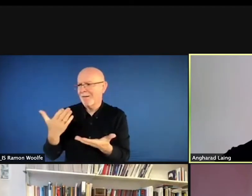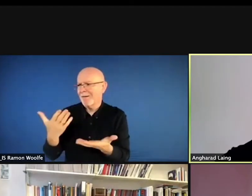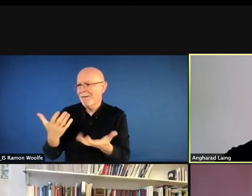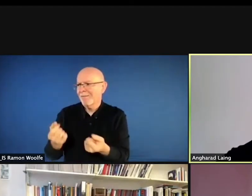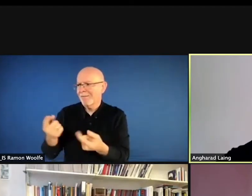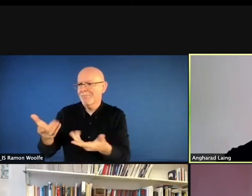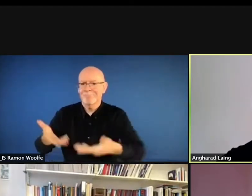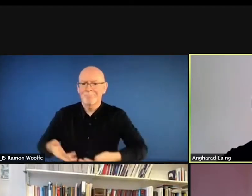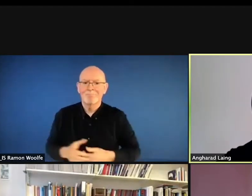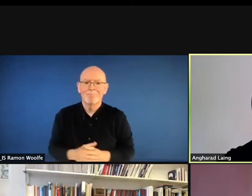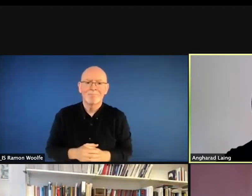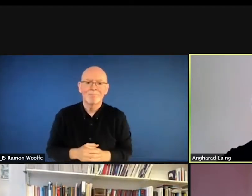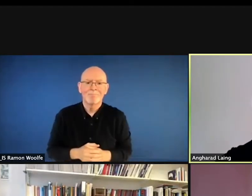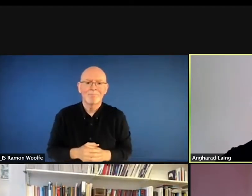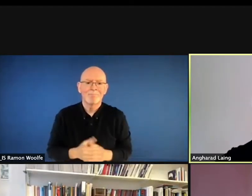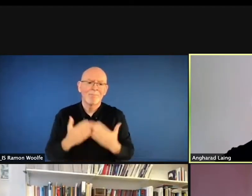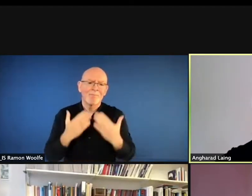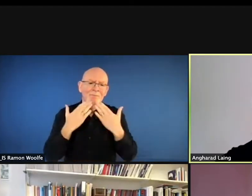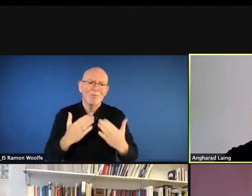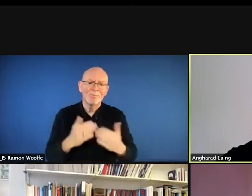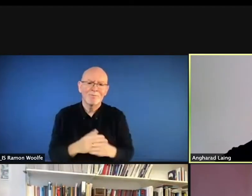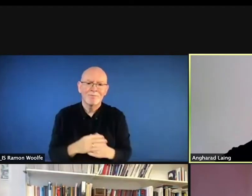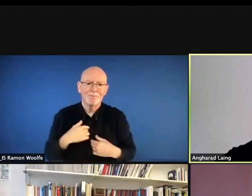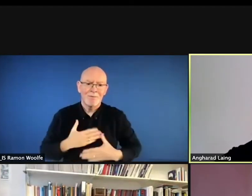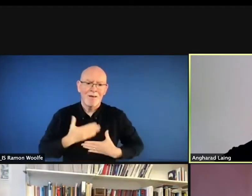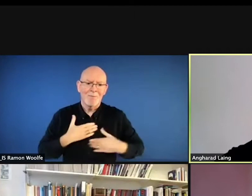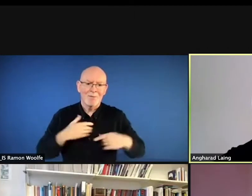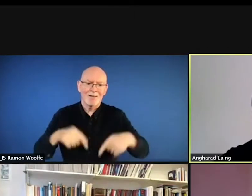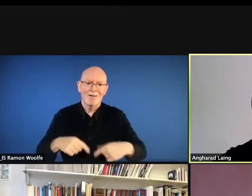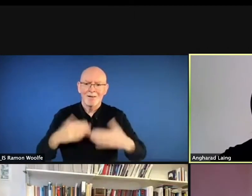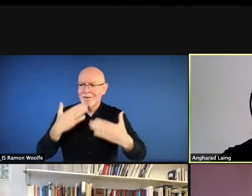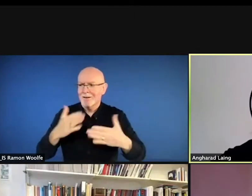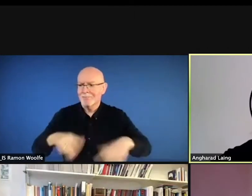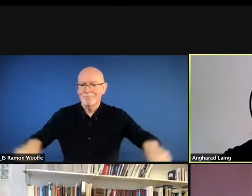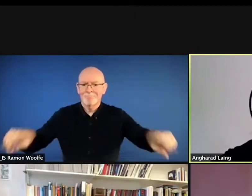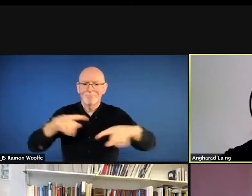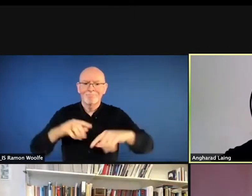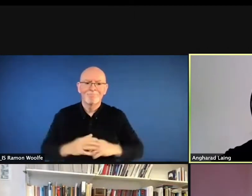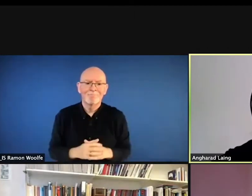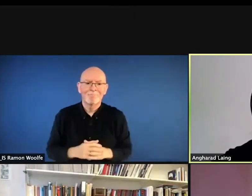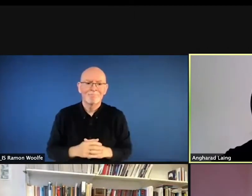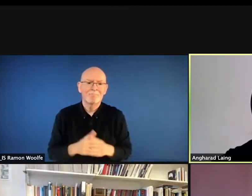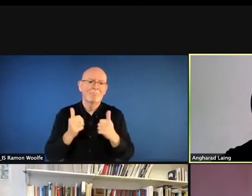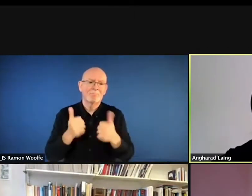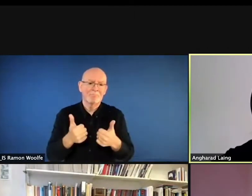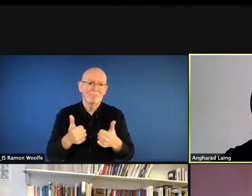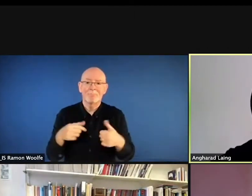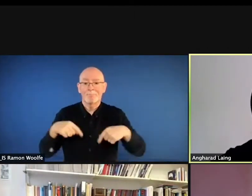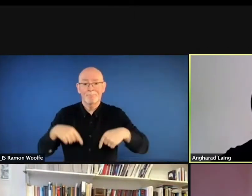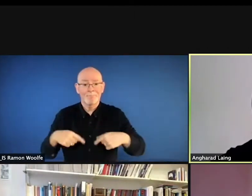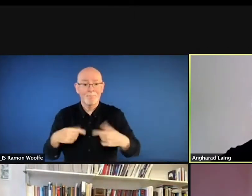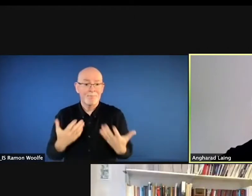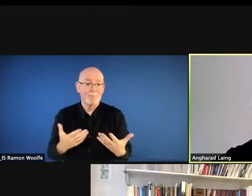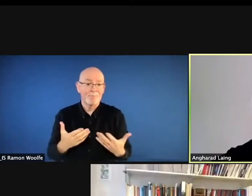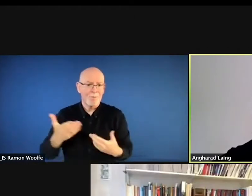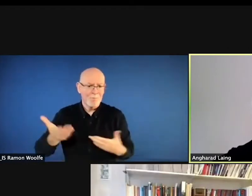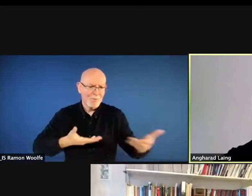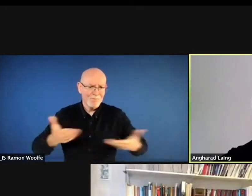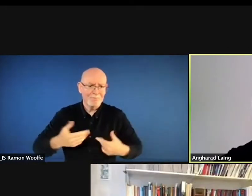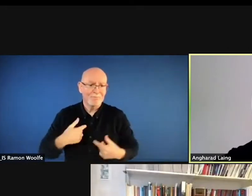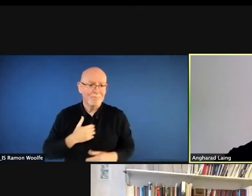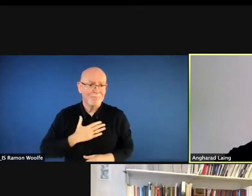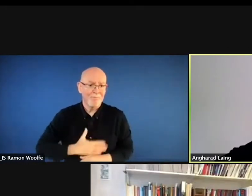are particularly important in the study of forced migration? So Jeff, I'll turn to you first as chair of the